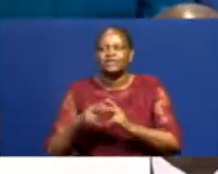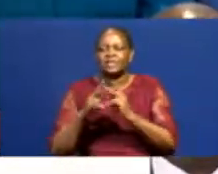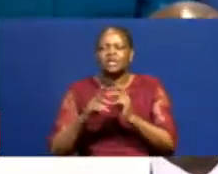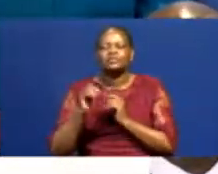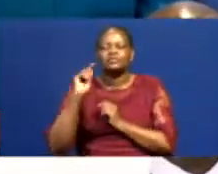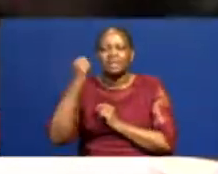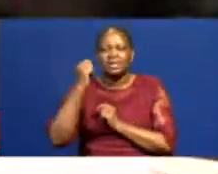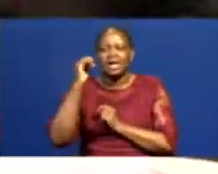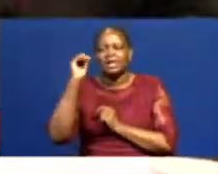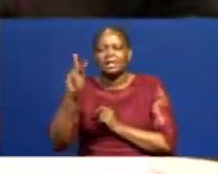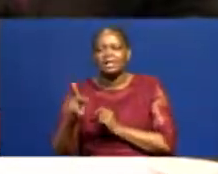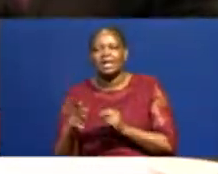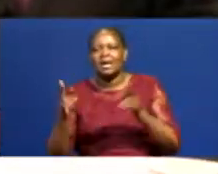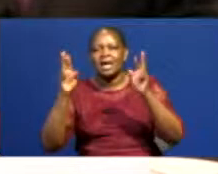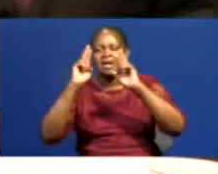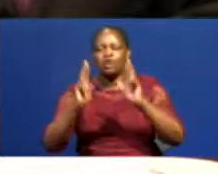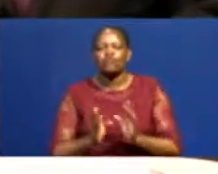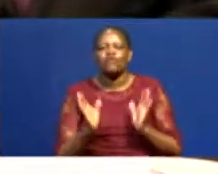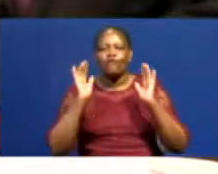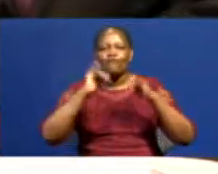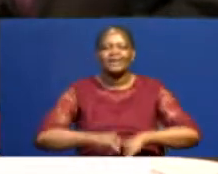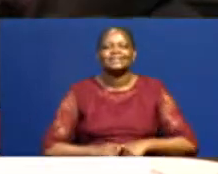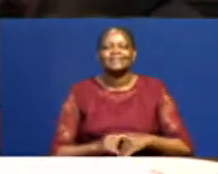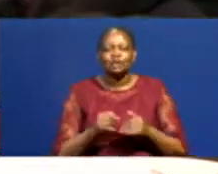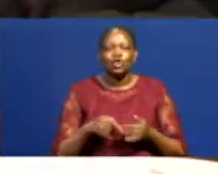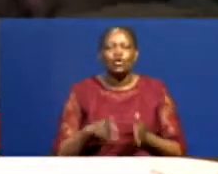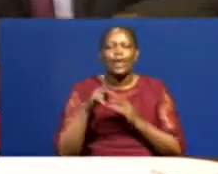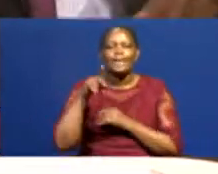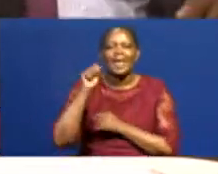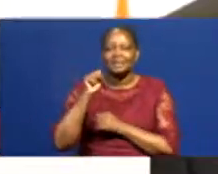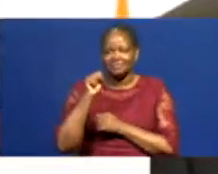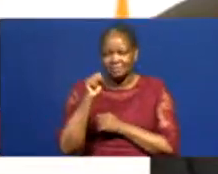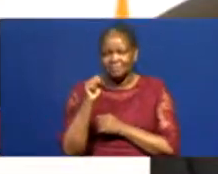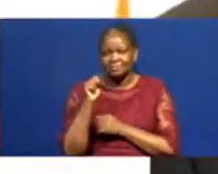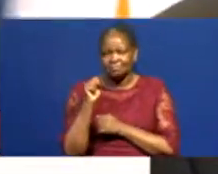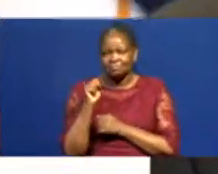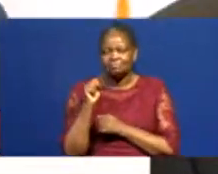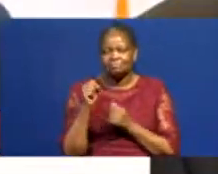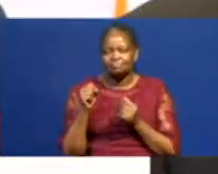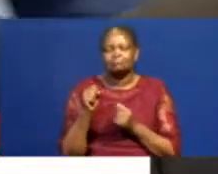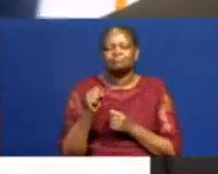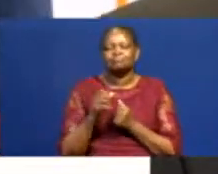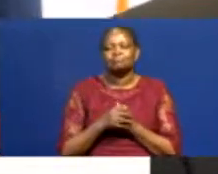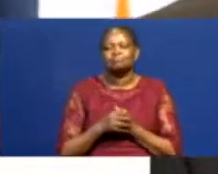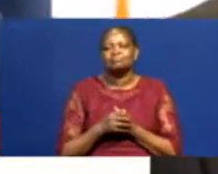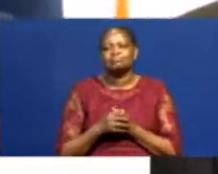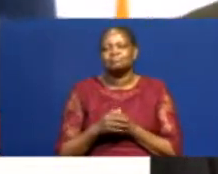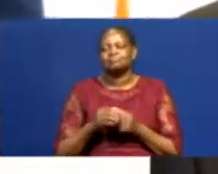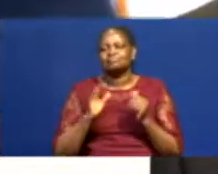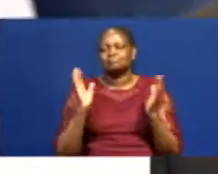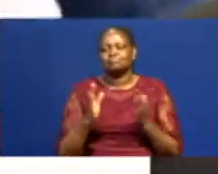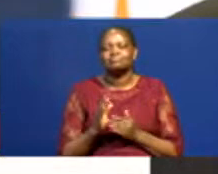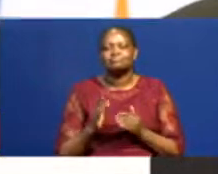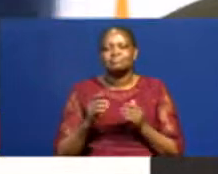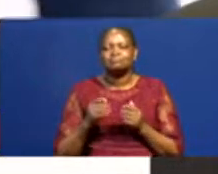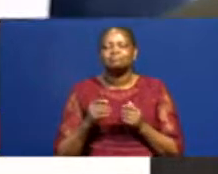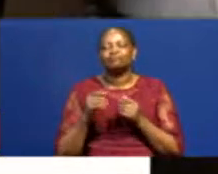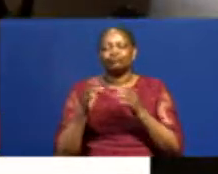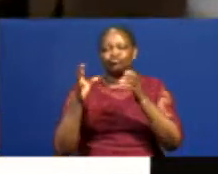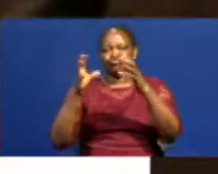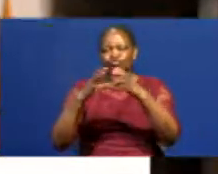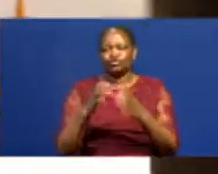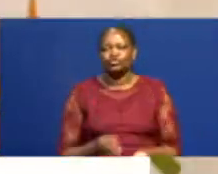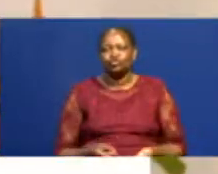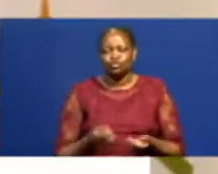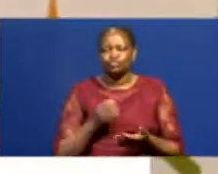Kenya, IEK, International Convention, Rhodes Principal Secretary, Engineer Joseph Mbogwa, has urged the engineering fraternity